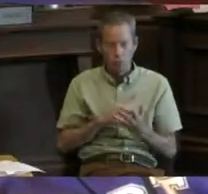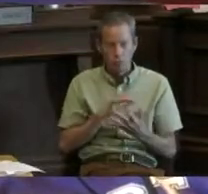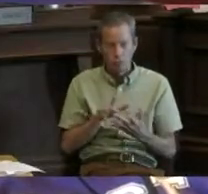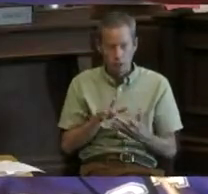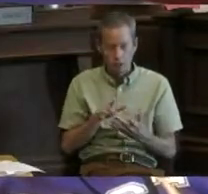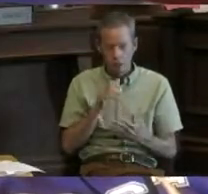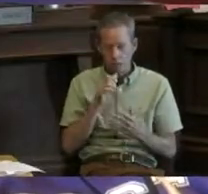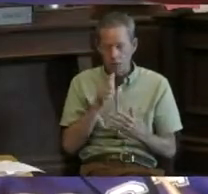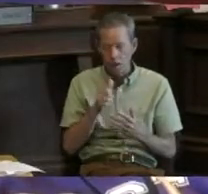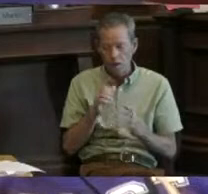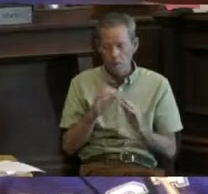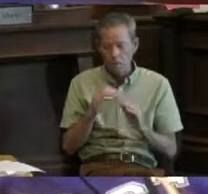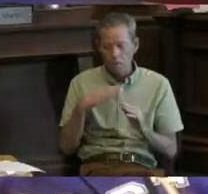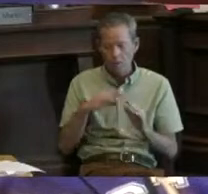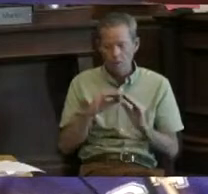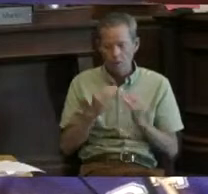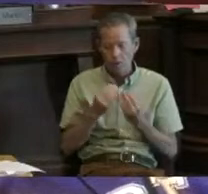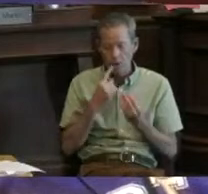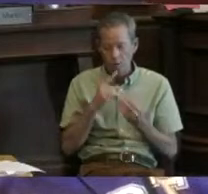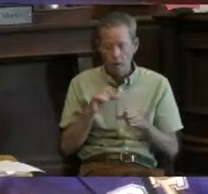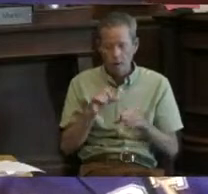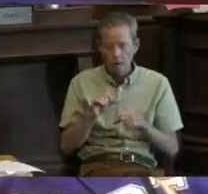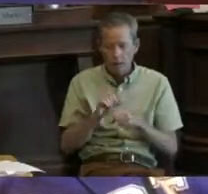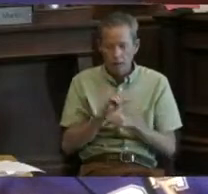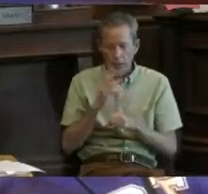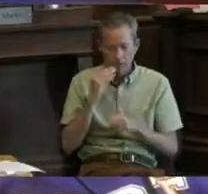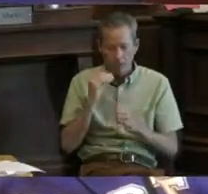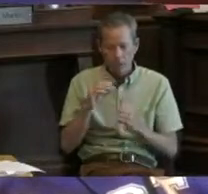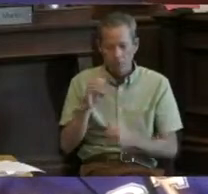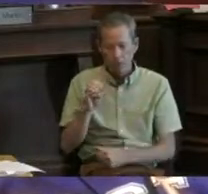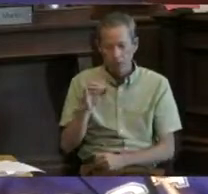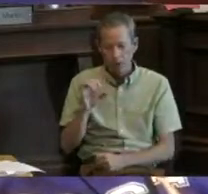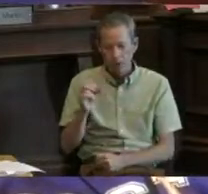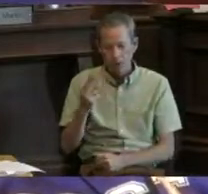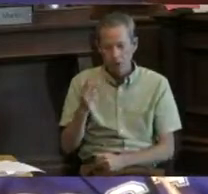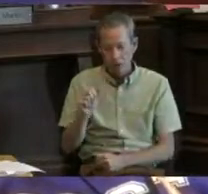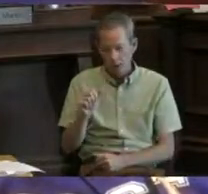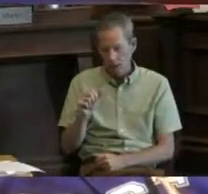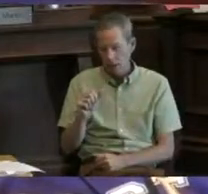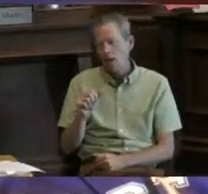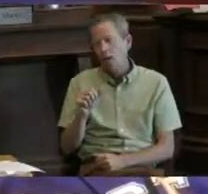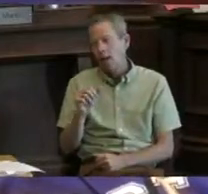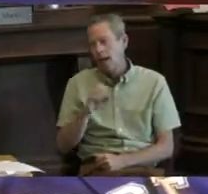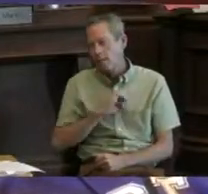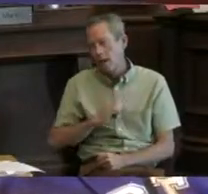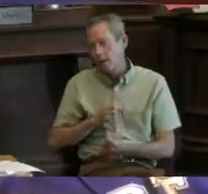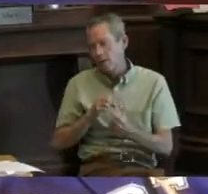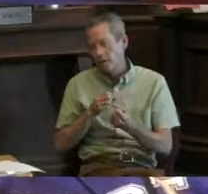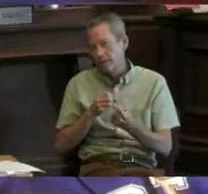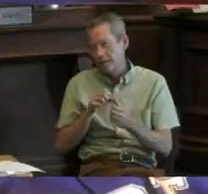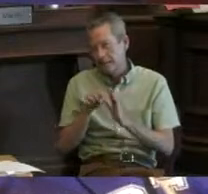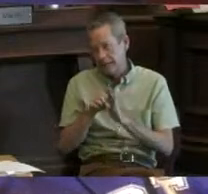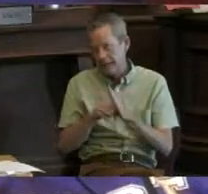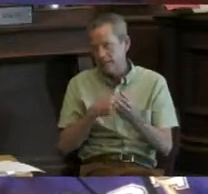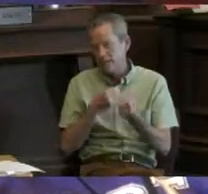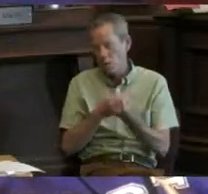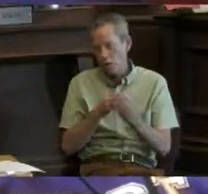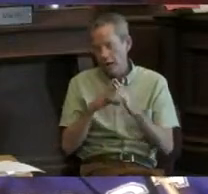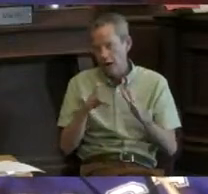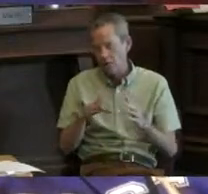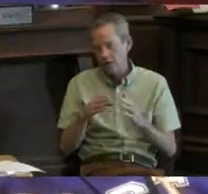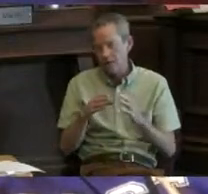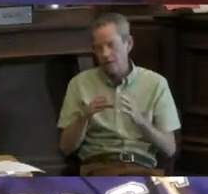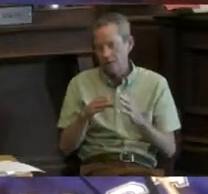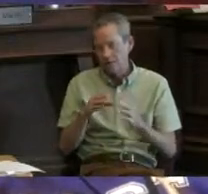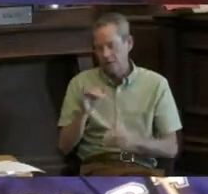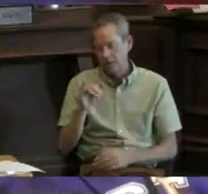out to not-for-profits who had experience in ESHI. ESHI is Empire State Supportive Housing Initiative. This is a funding